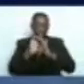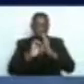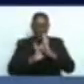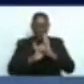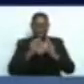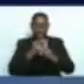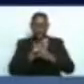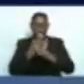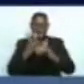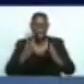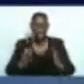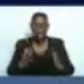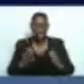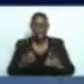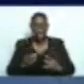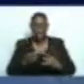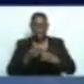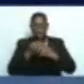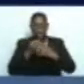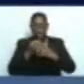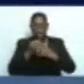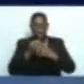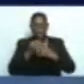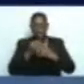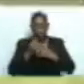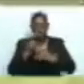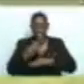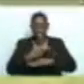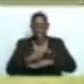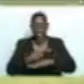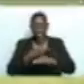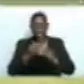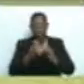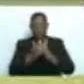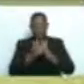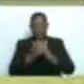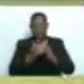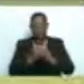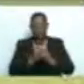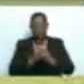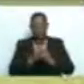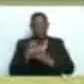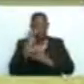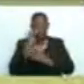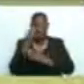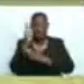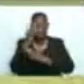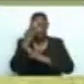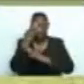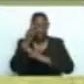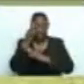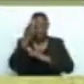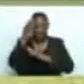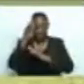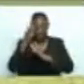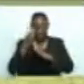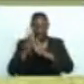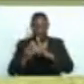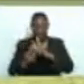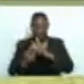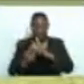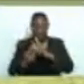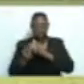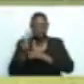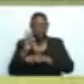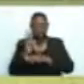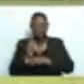set to be particularly somber. Flags are being flown at half-mast at the office of the Prime Minister, where Cabinet